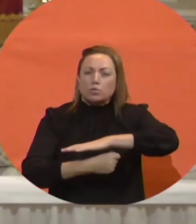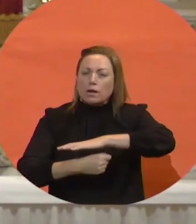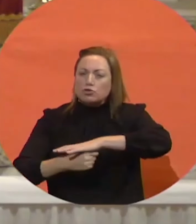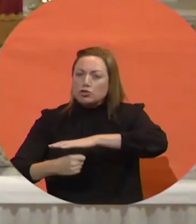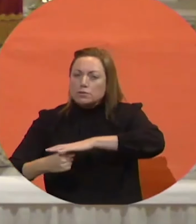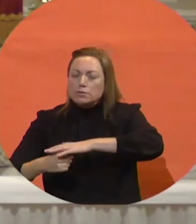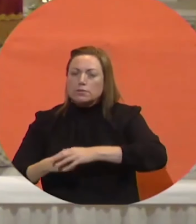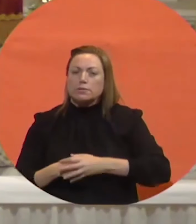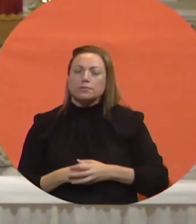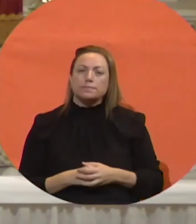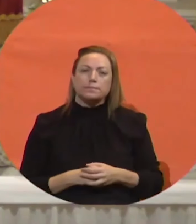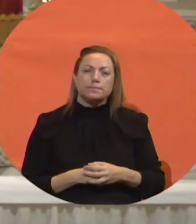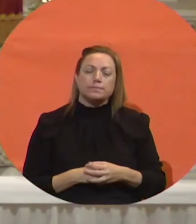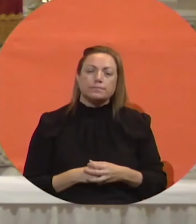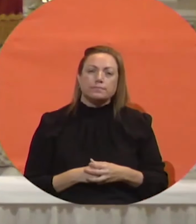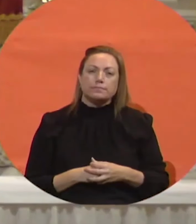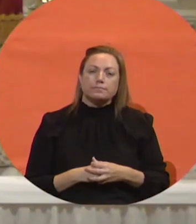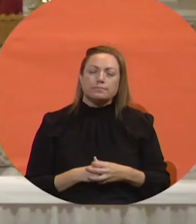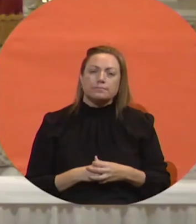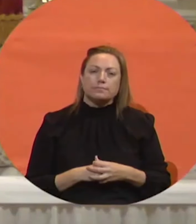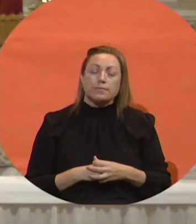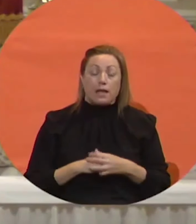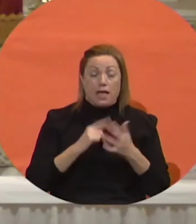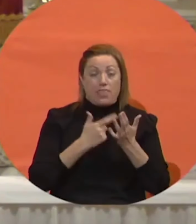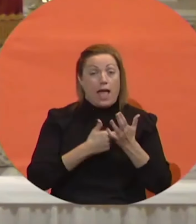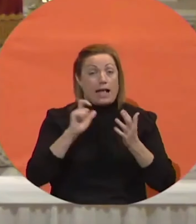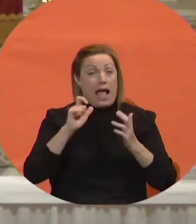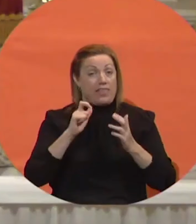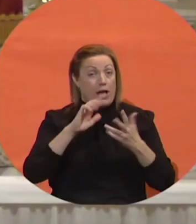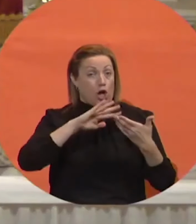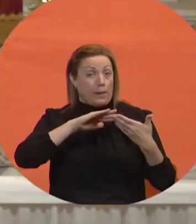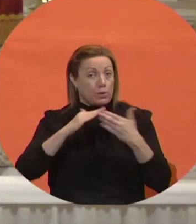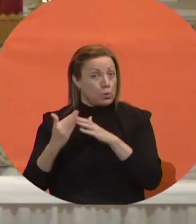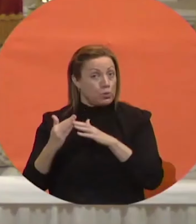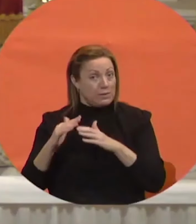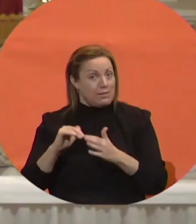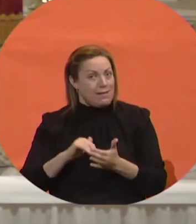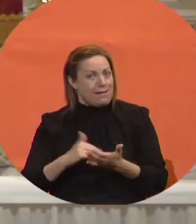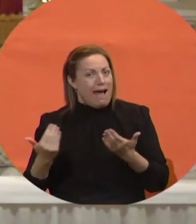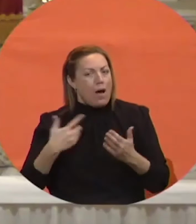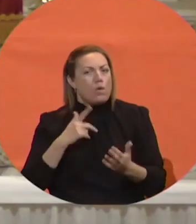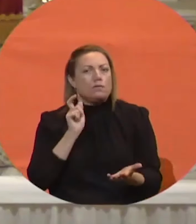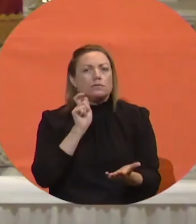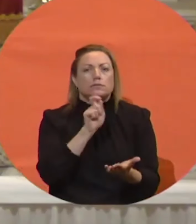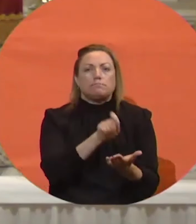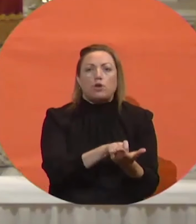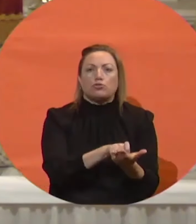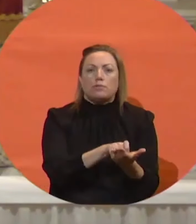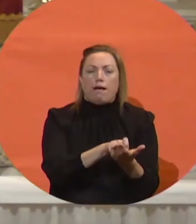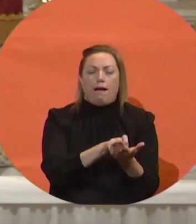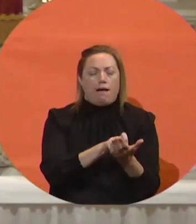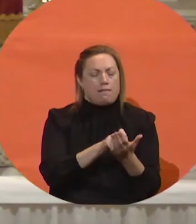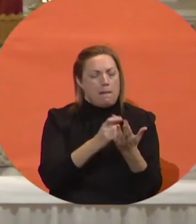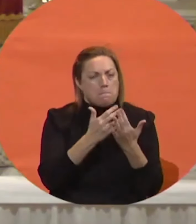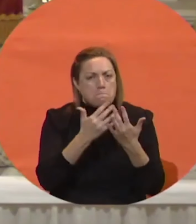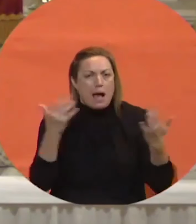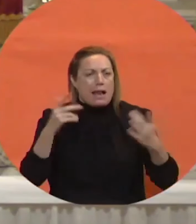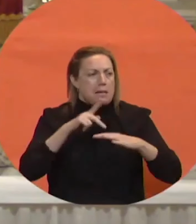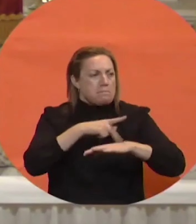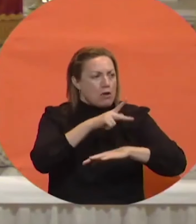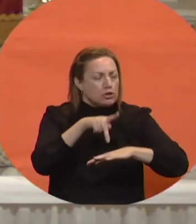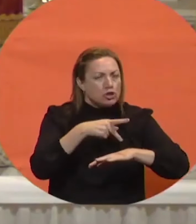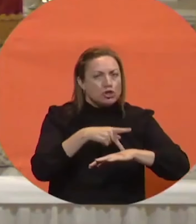Building on that patrimony, the Catholic community now sponsors an enormous network of